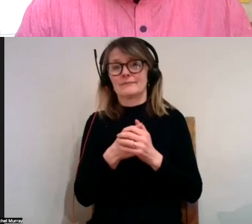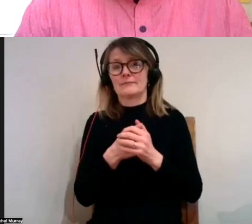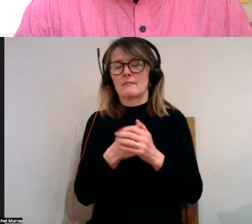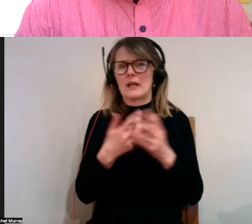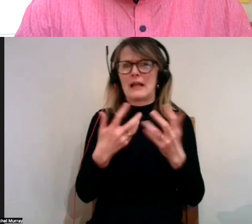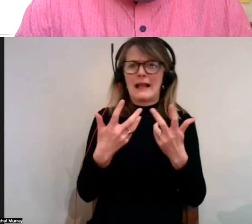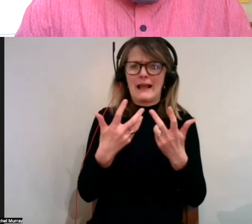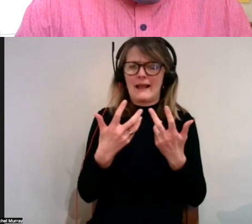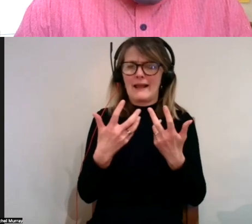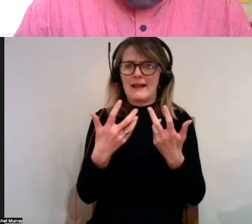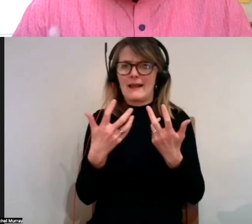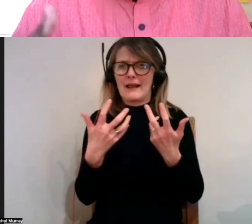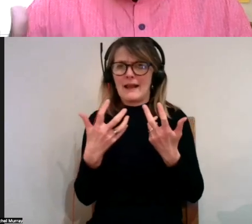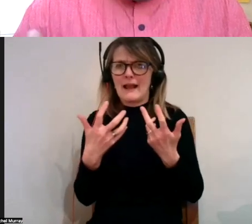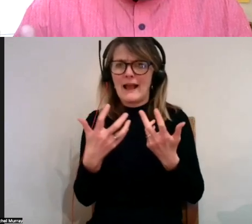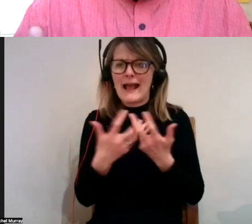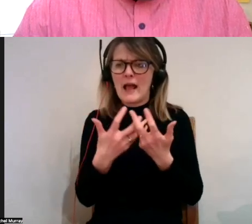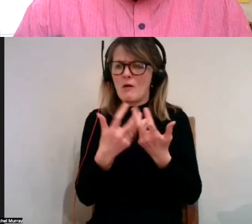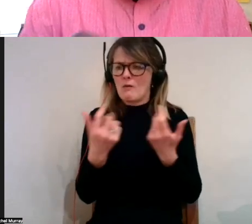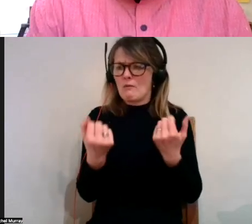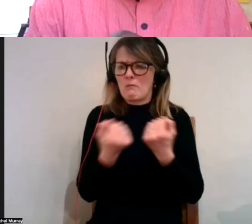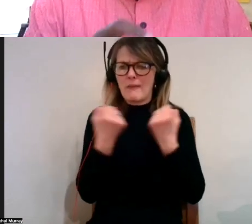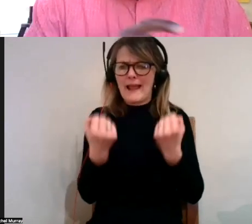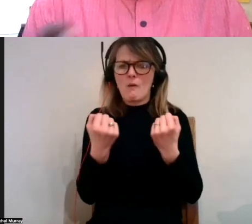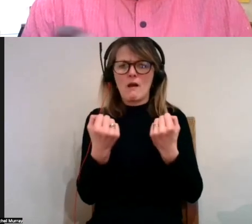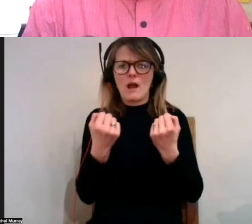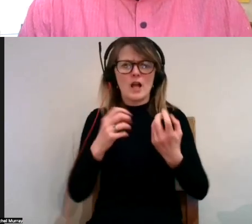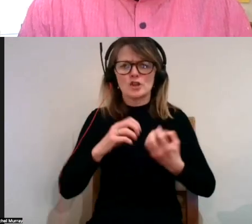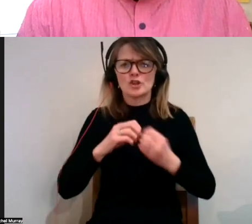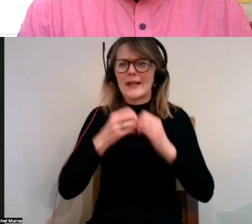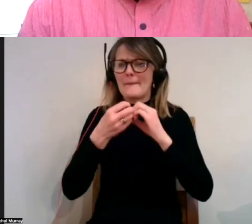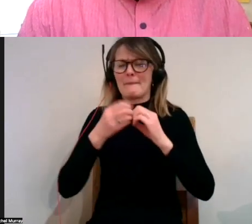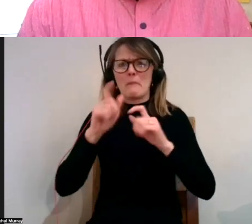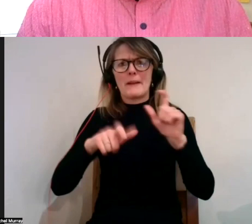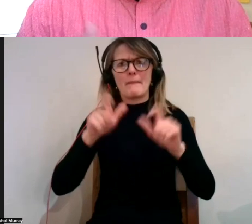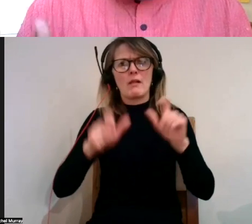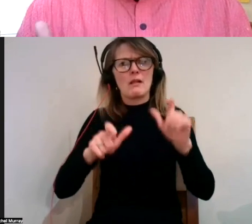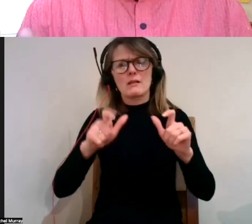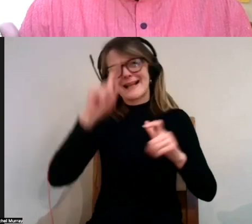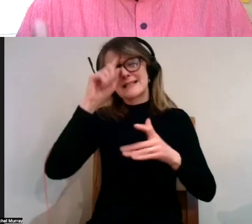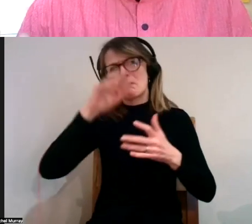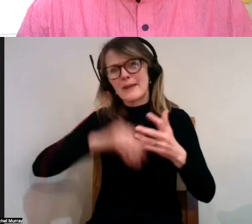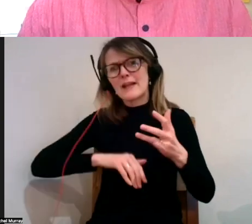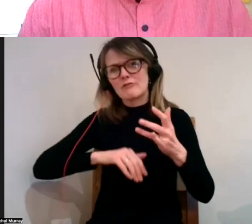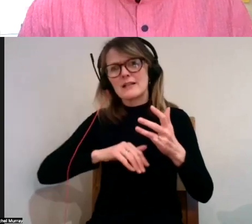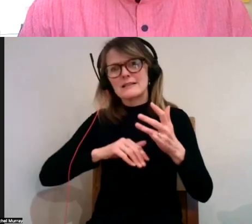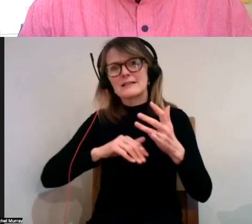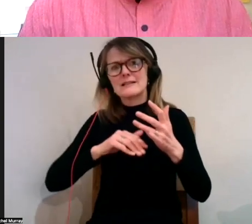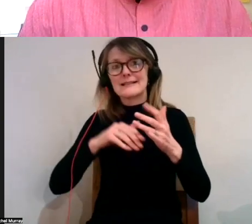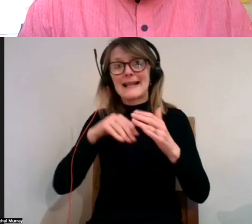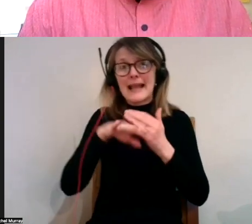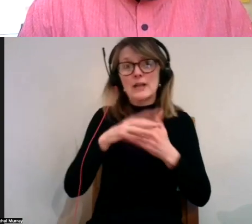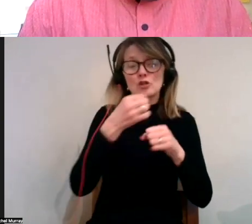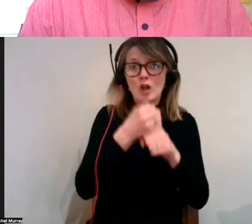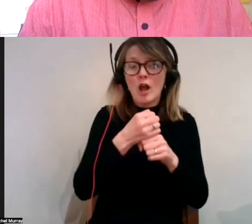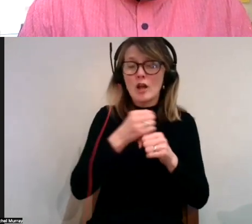in which these forms of power shape people's experience in and around the